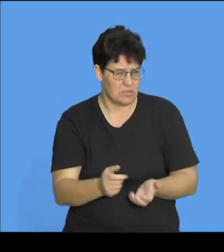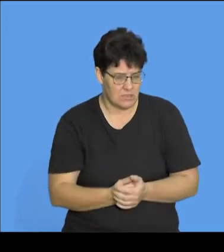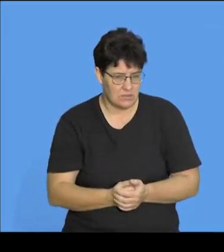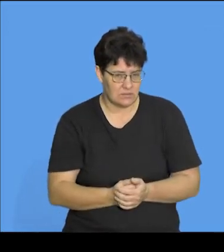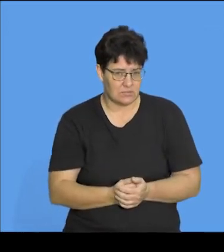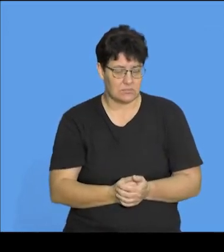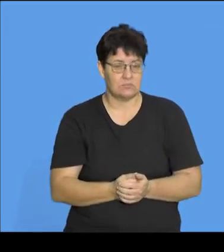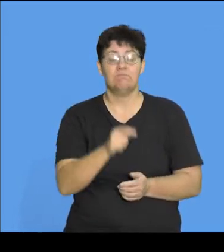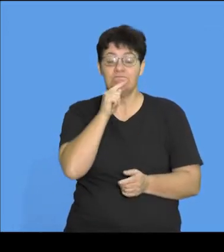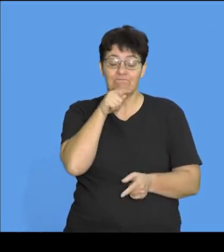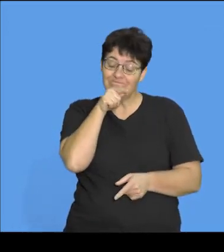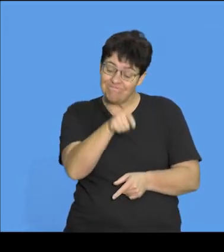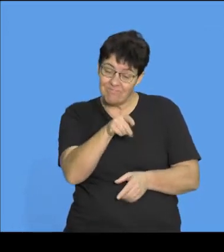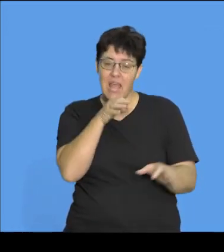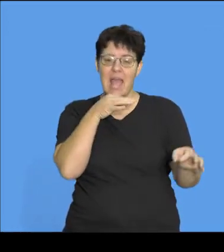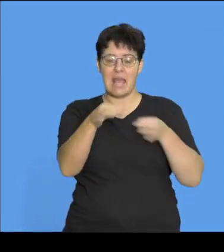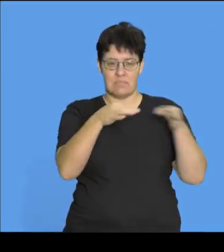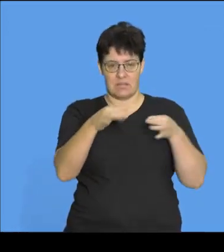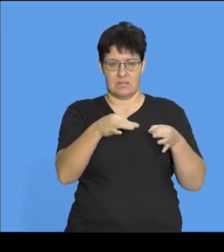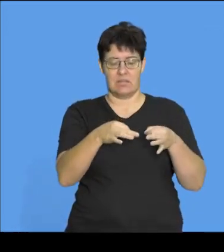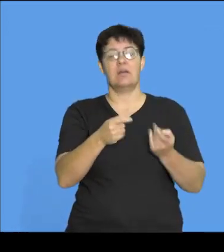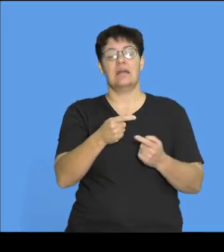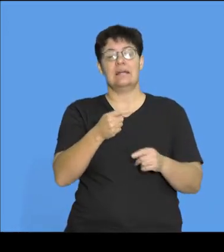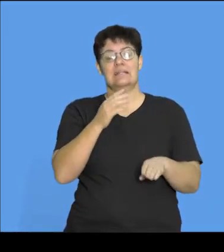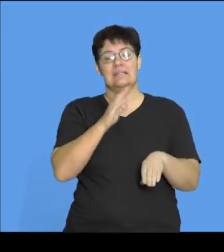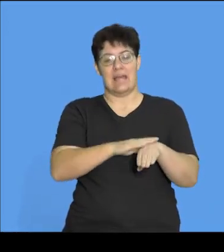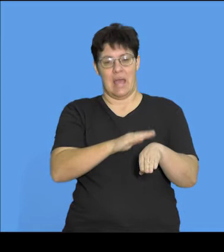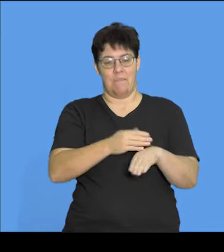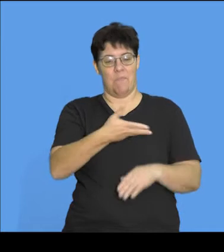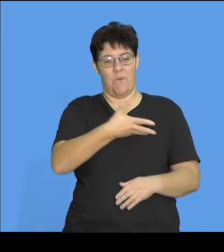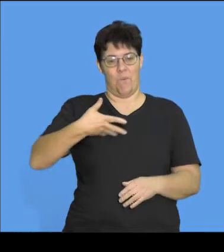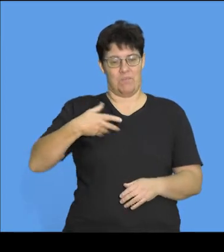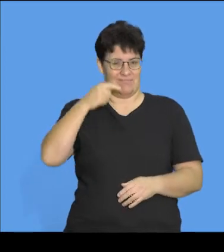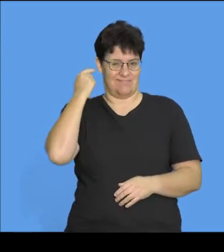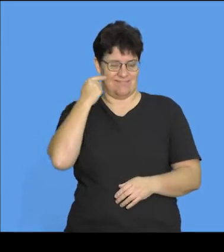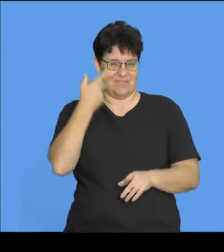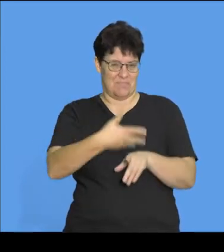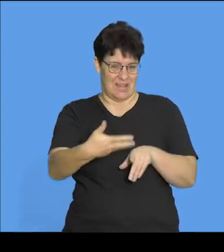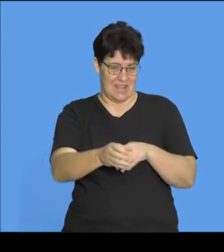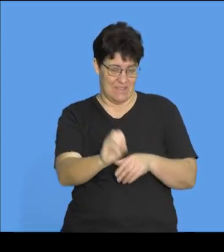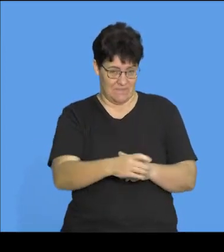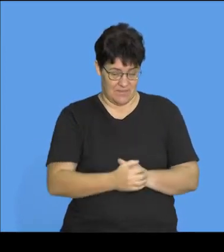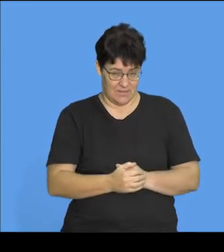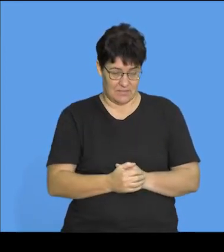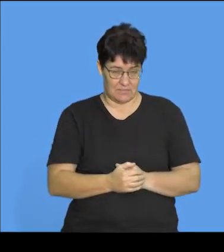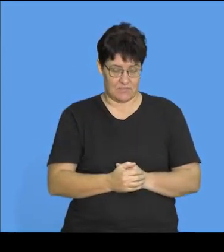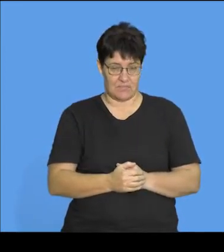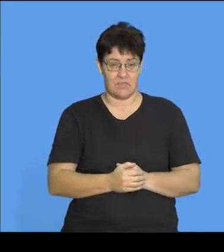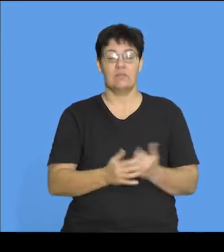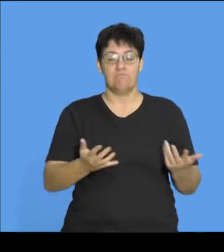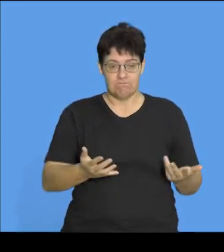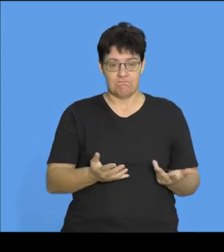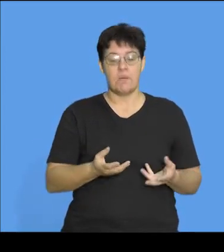Menstruation describes the female period. The menstrual cycle begins when a woman gets